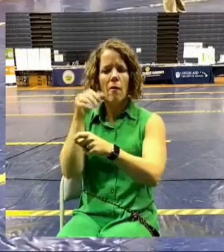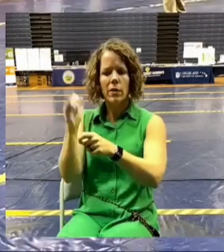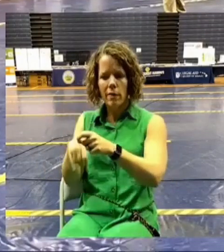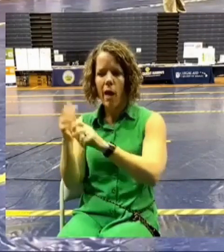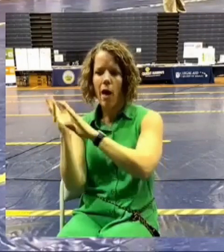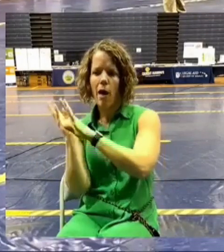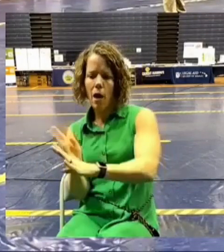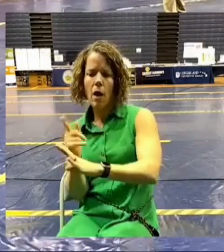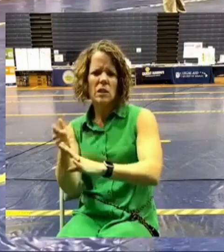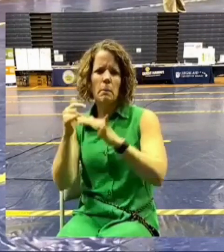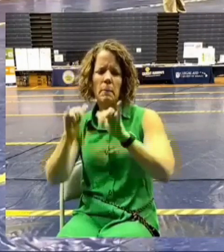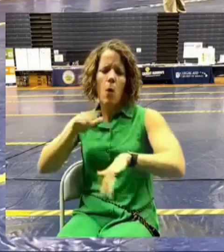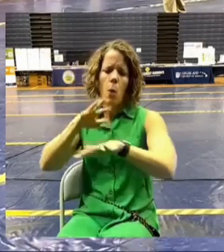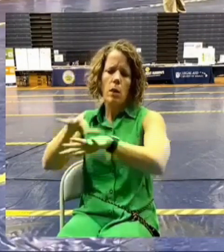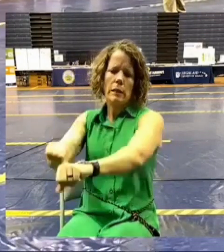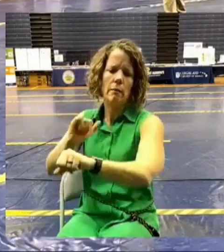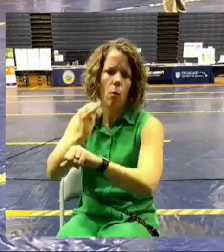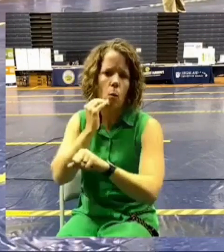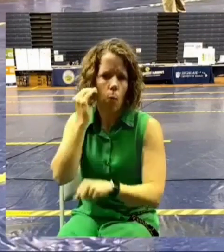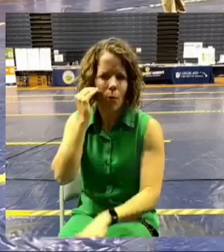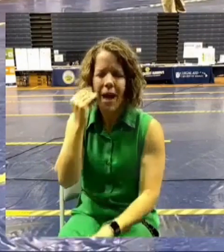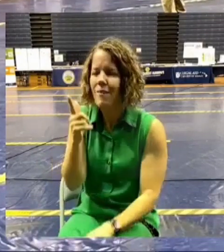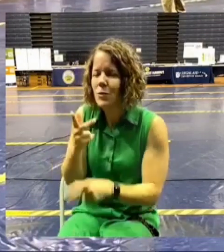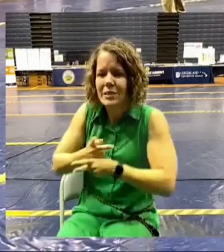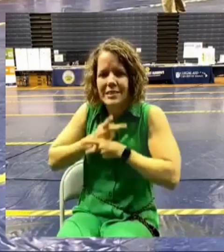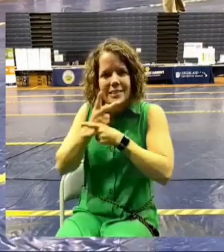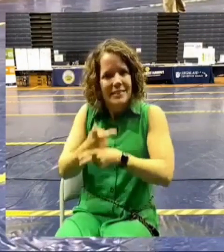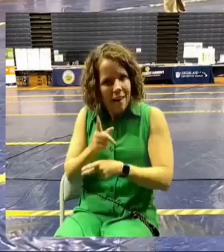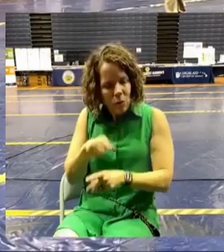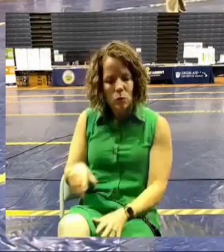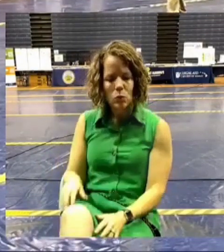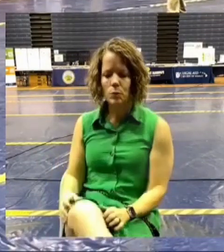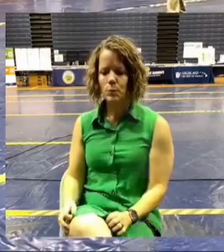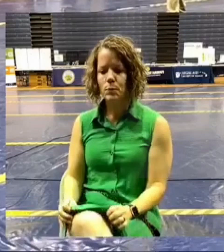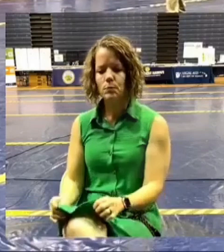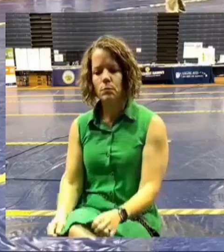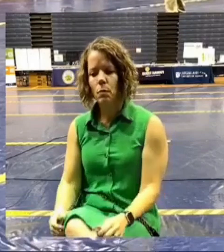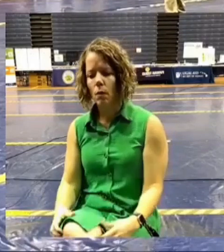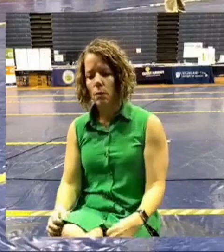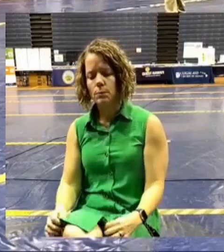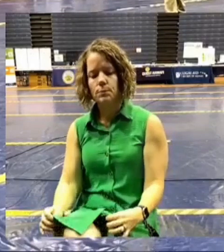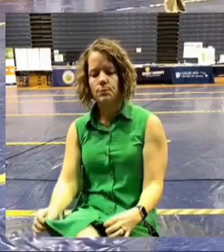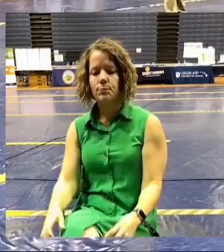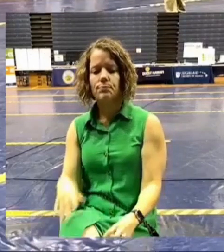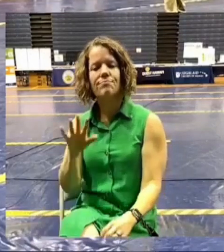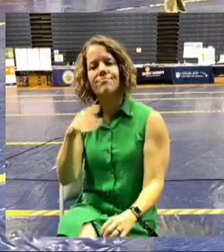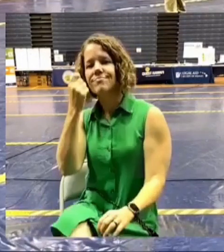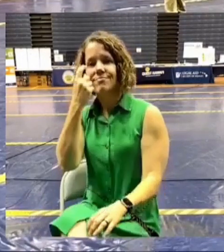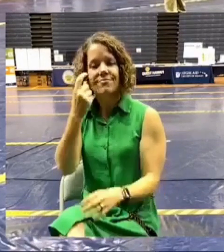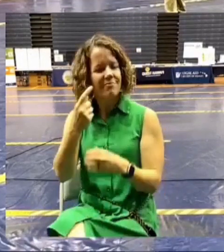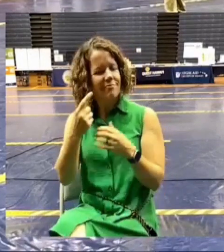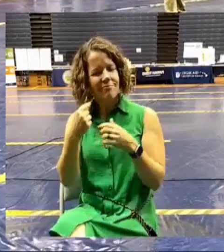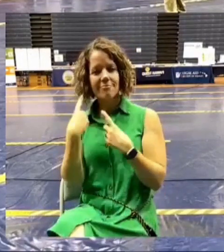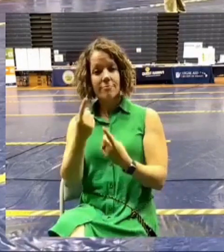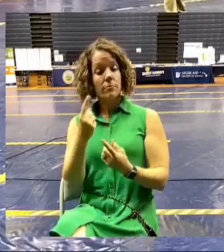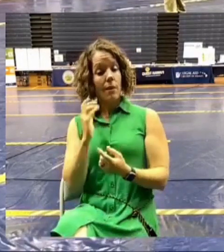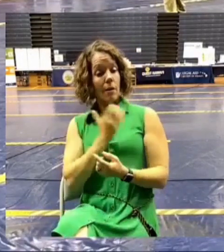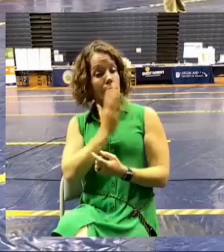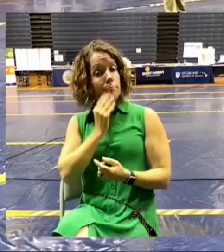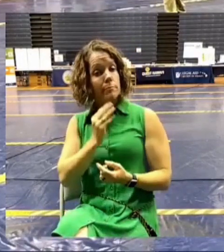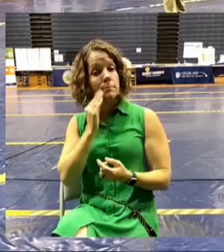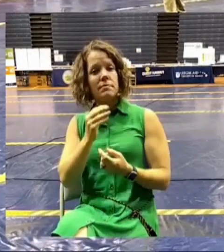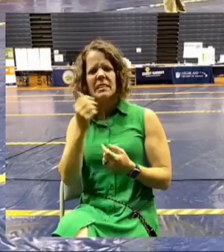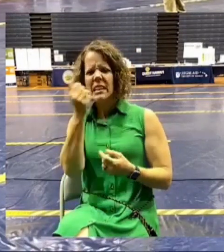strongly against that. And we got to balance that too. Everything we seem to come up to, there's a counter to